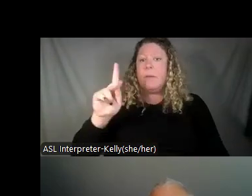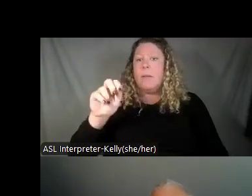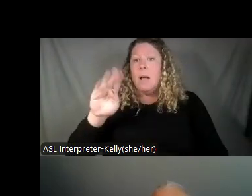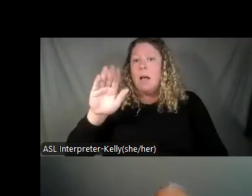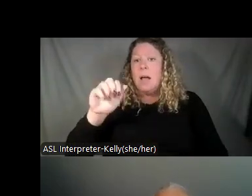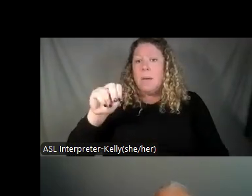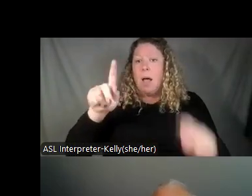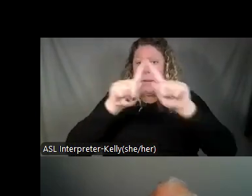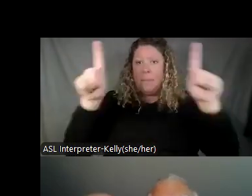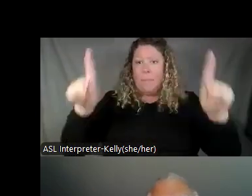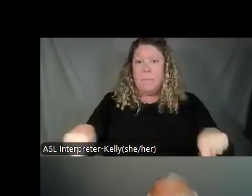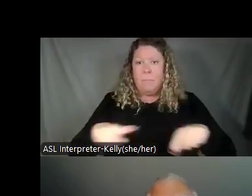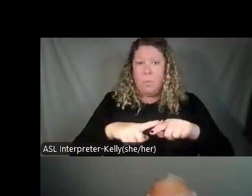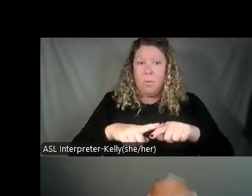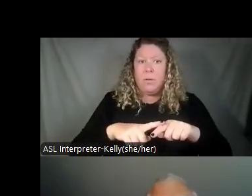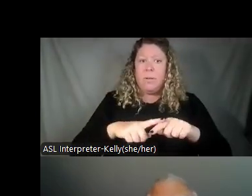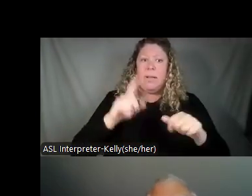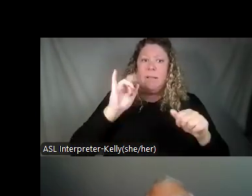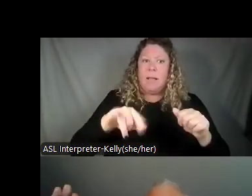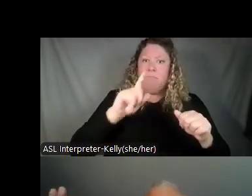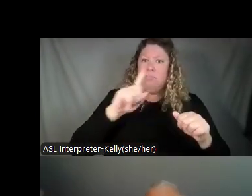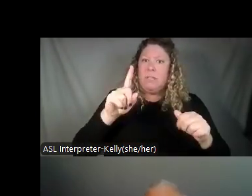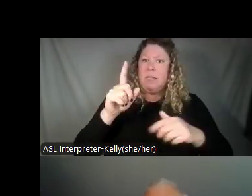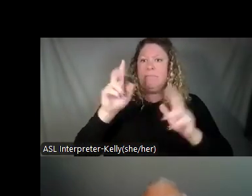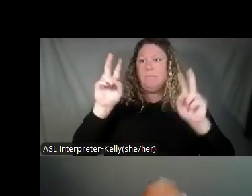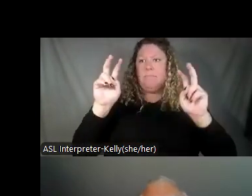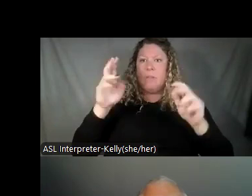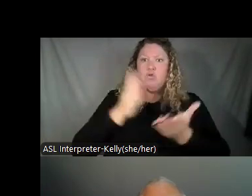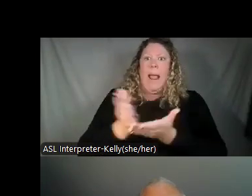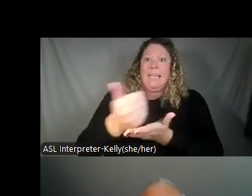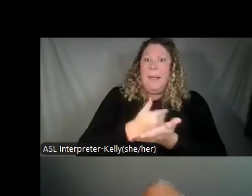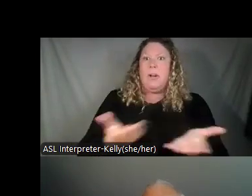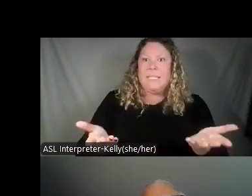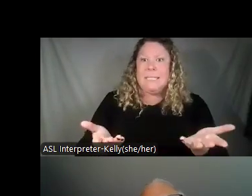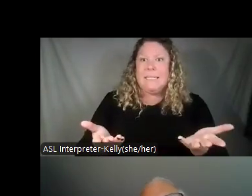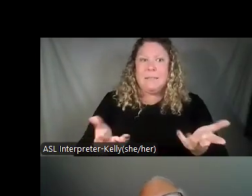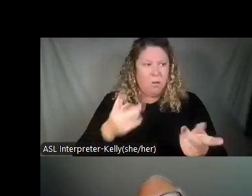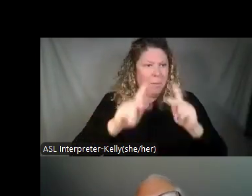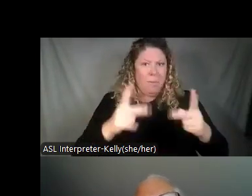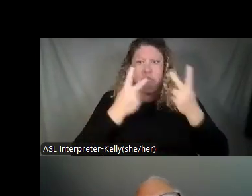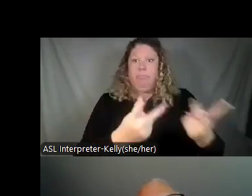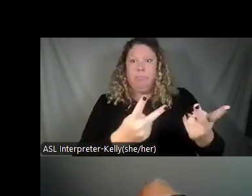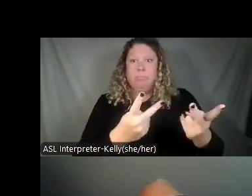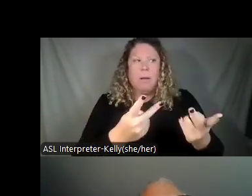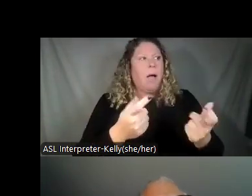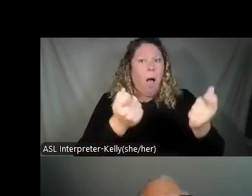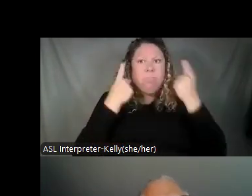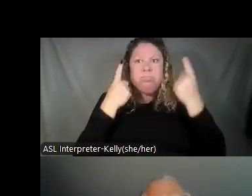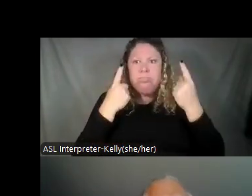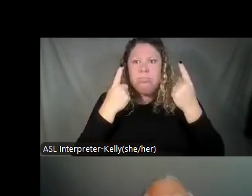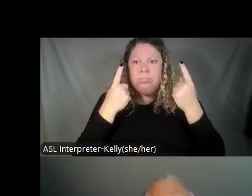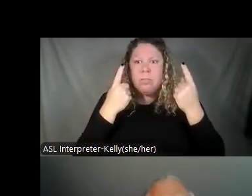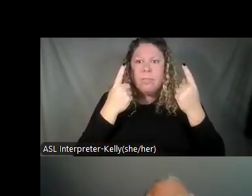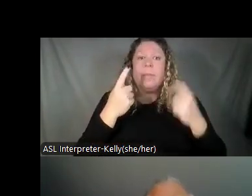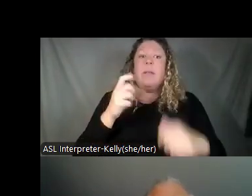example of radical transparency. So that people see what's going on. They immediately know. Another term